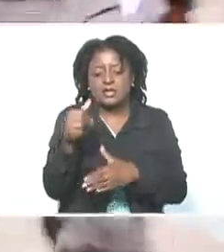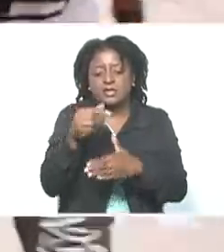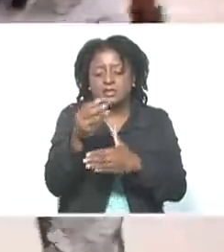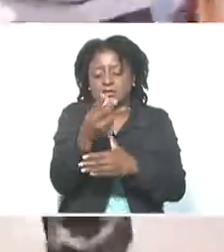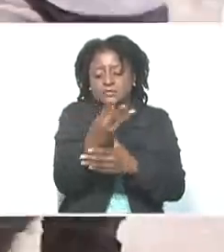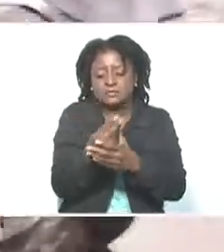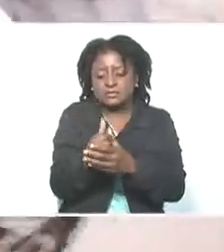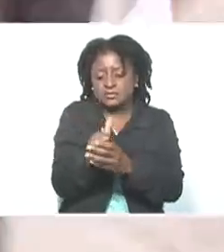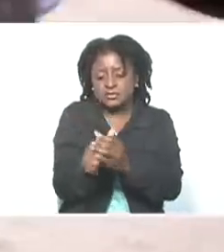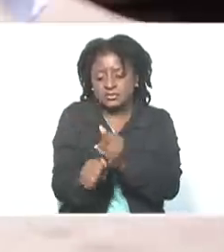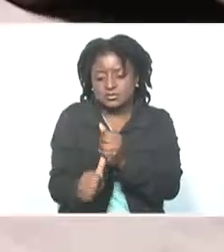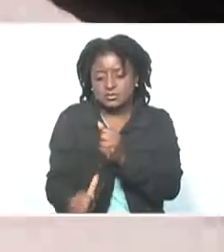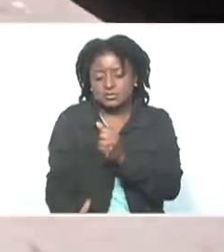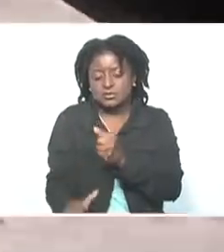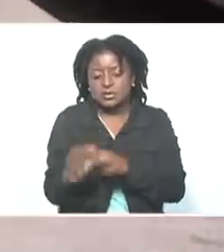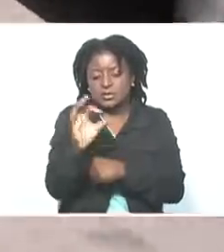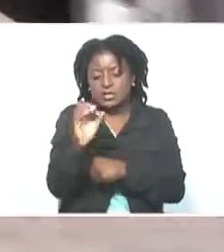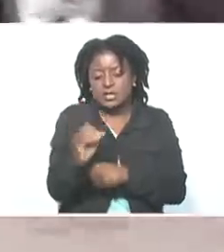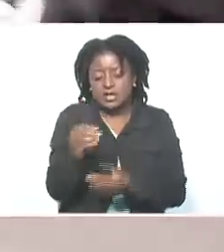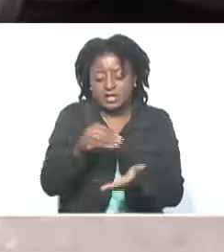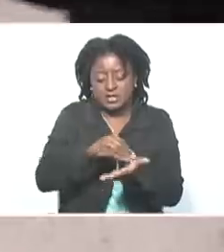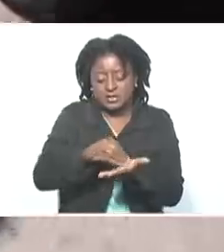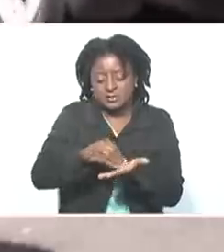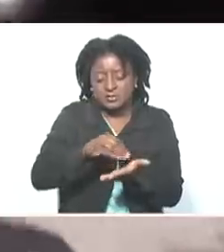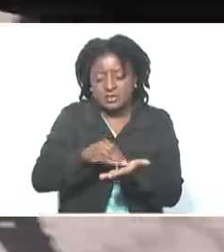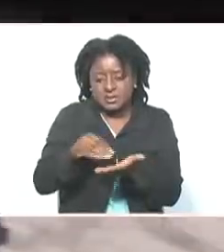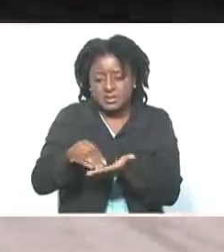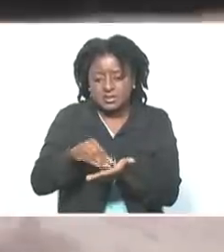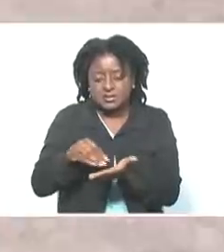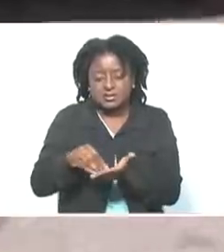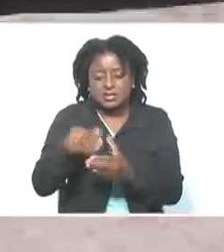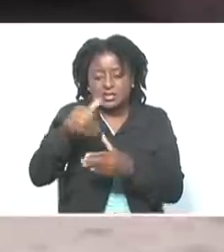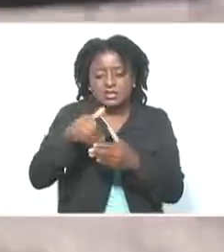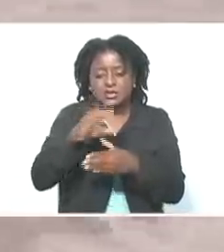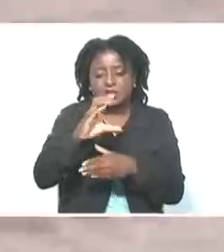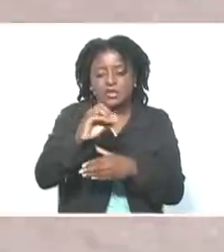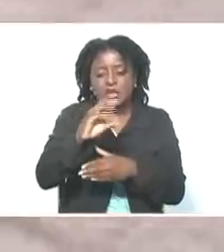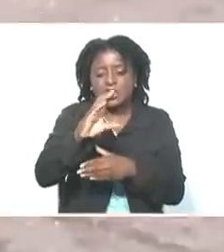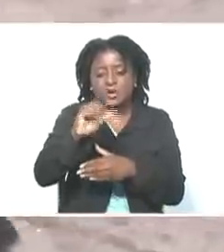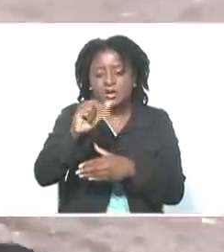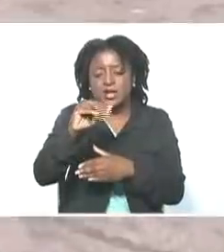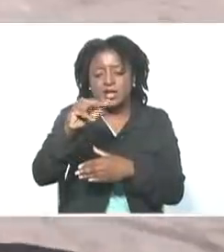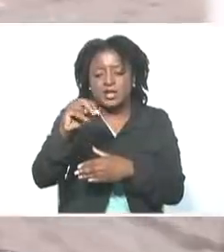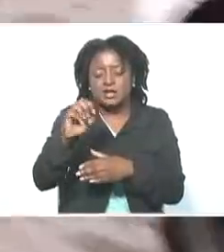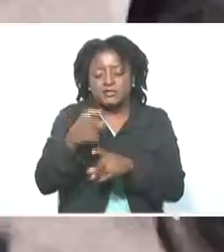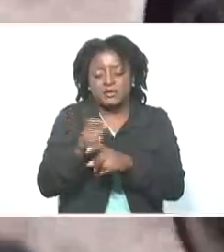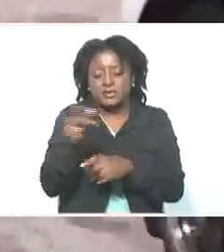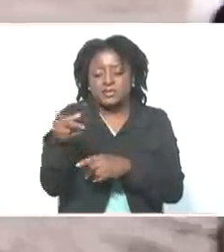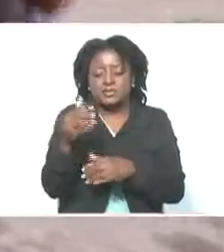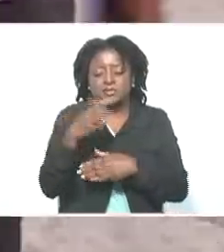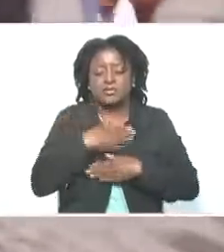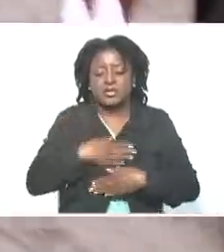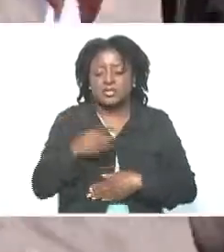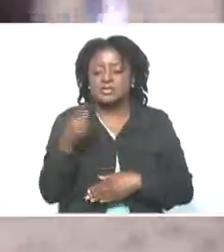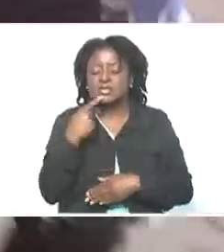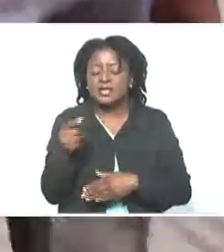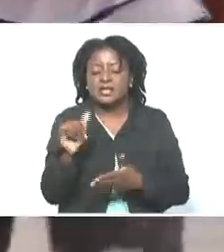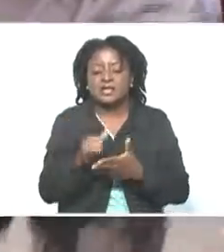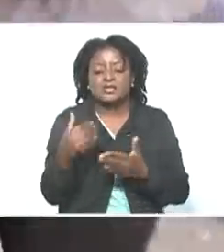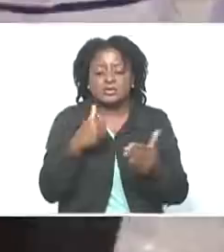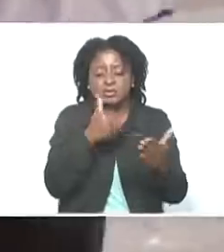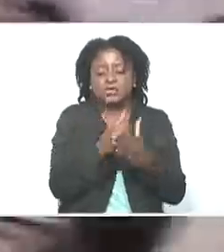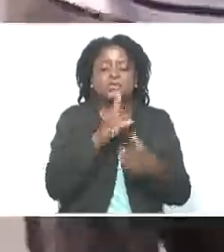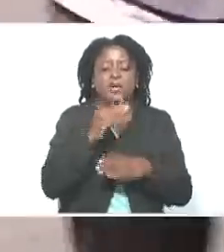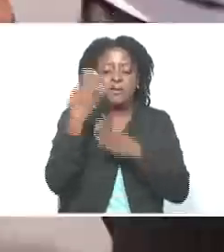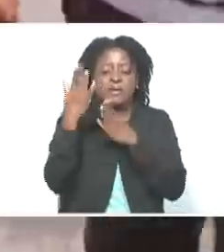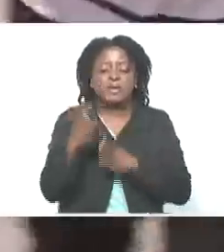90 capsules containing cocaine from his body. Langhorne told police that he was approached by a Bahamian female while in Suriname to swallow